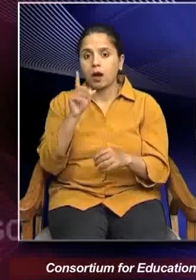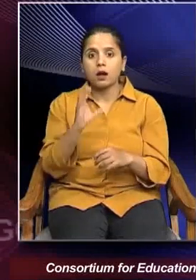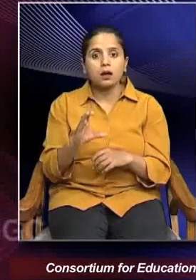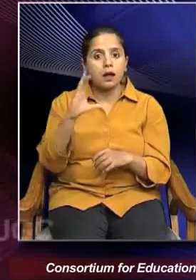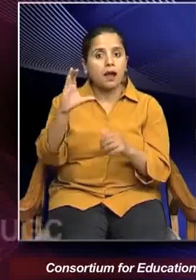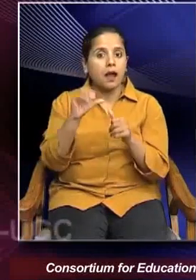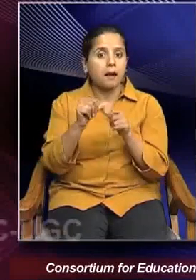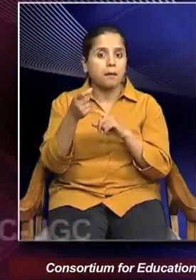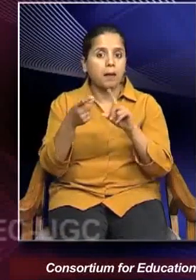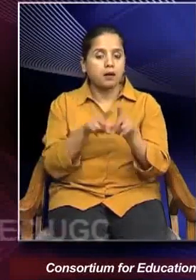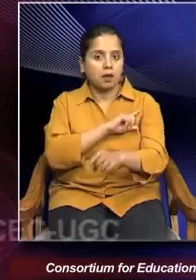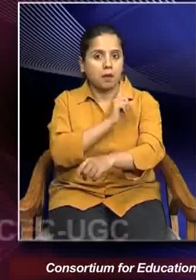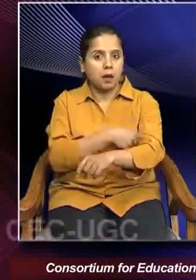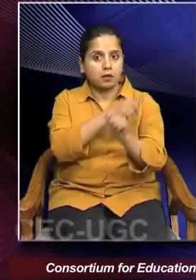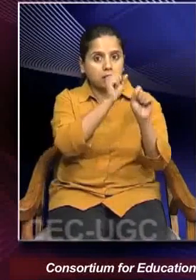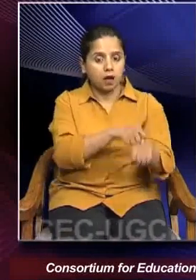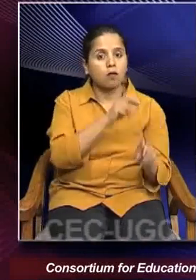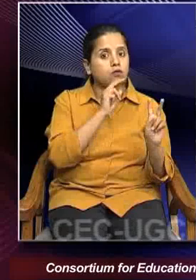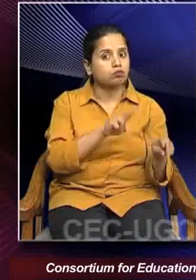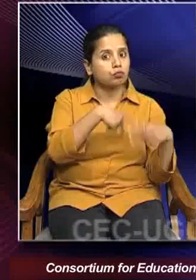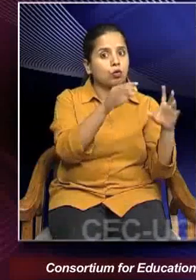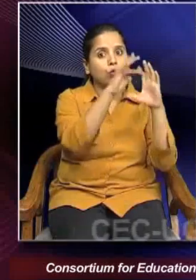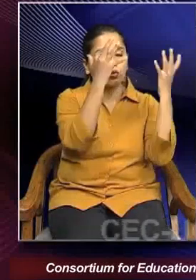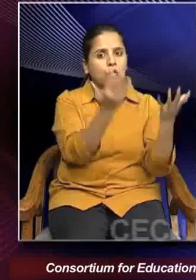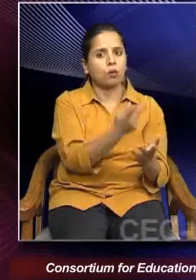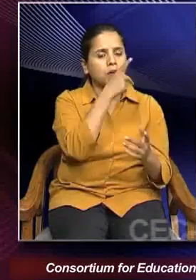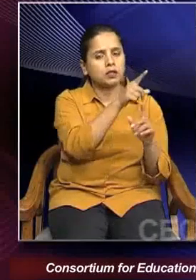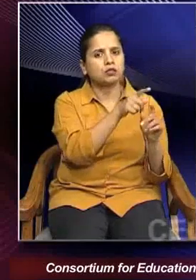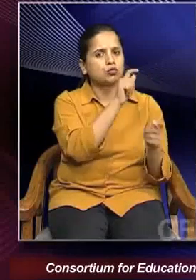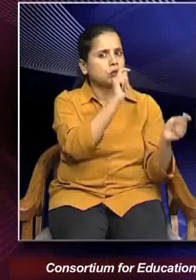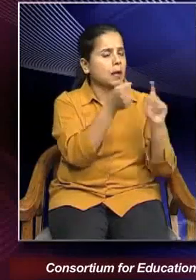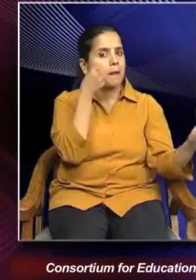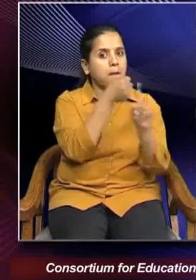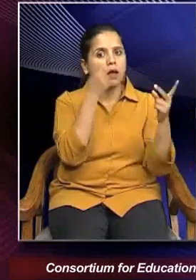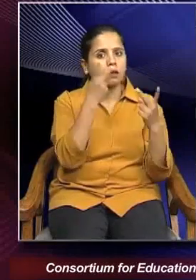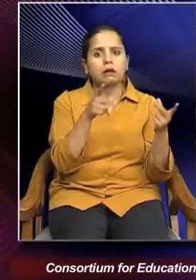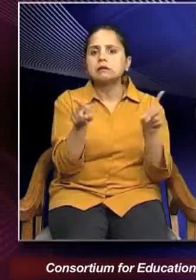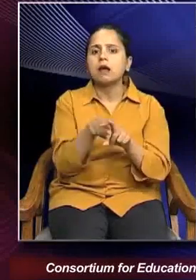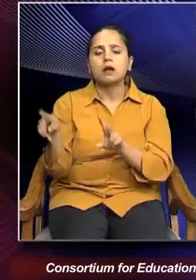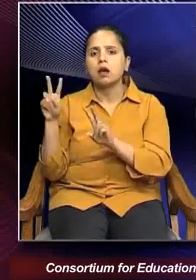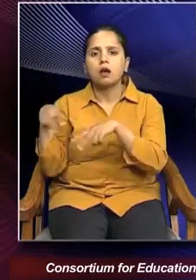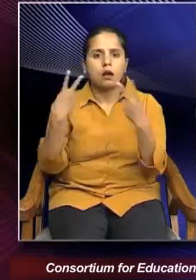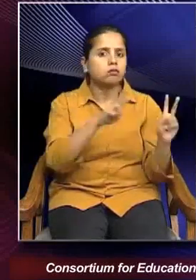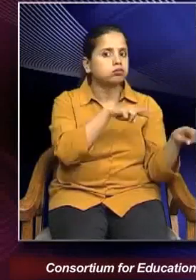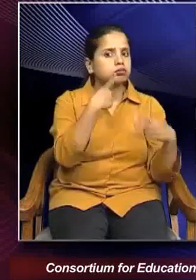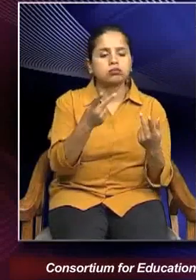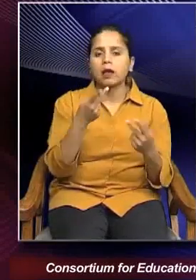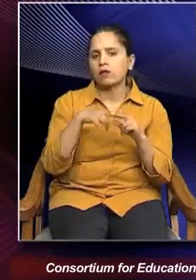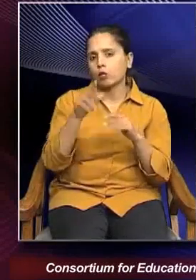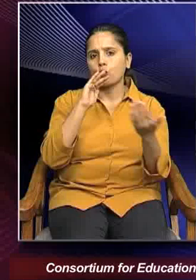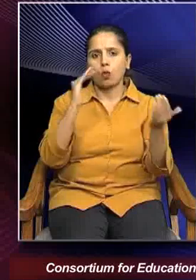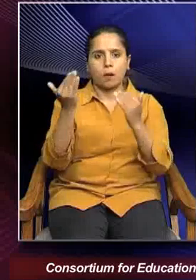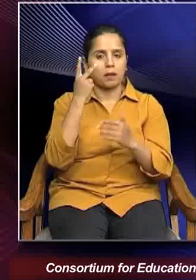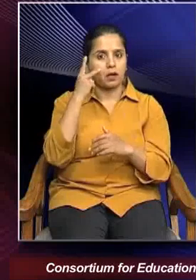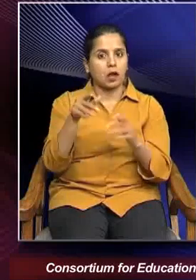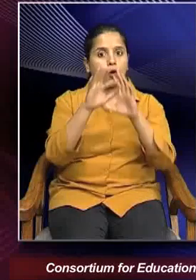to respond to the global climate change impacts is also not the same. So if you compare countries which are